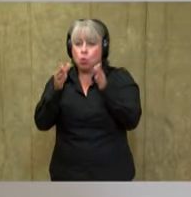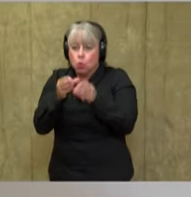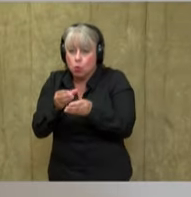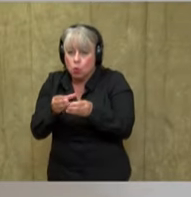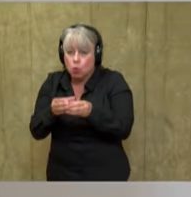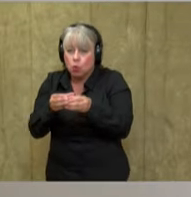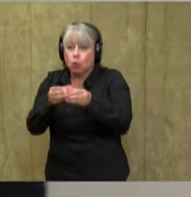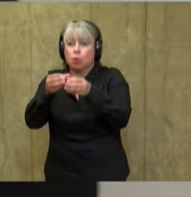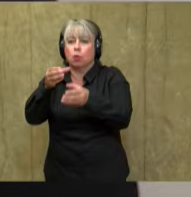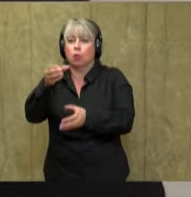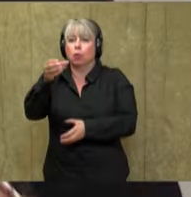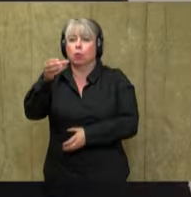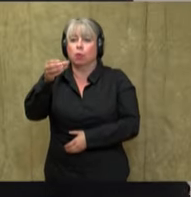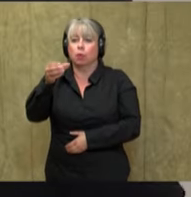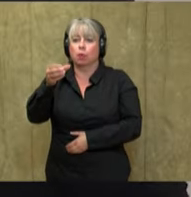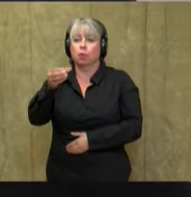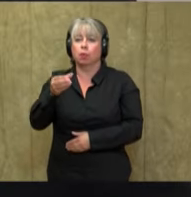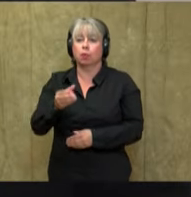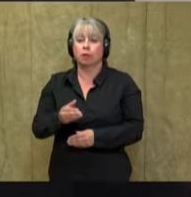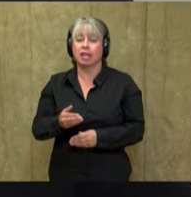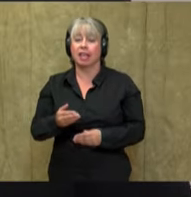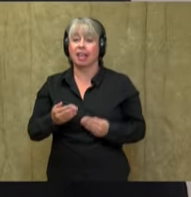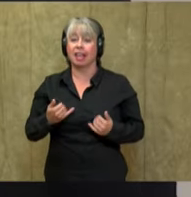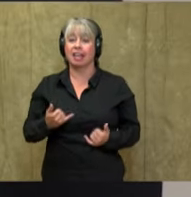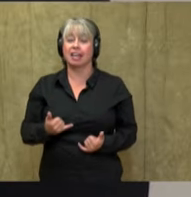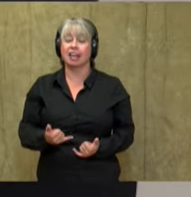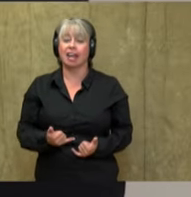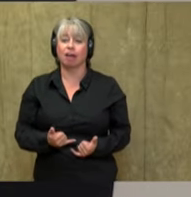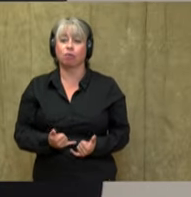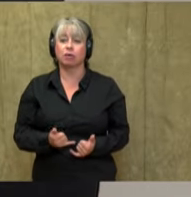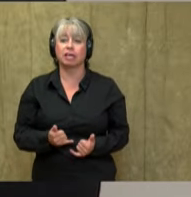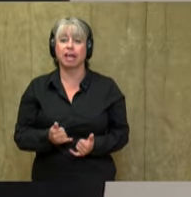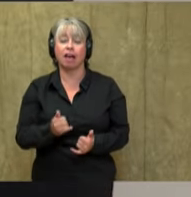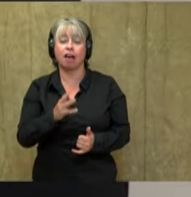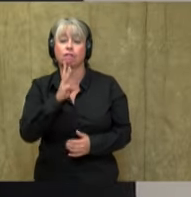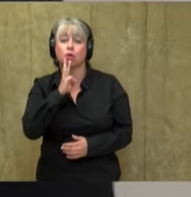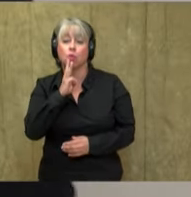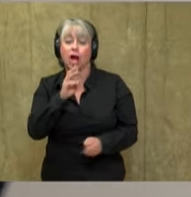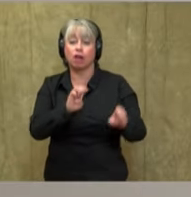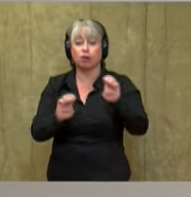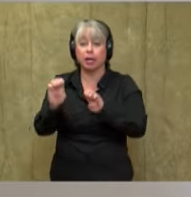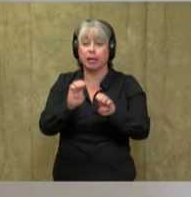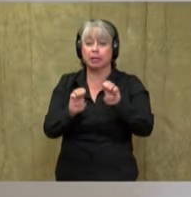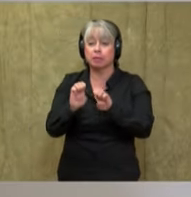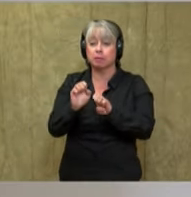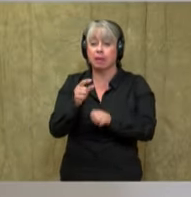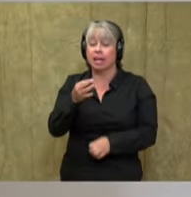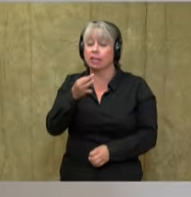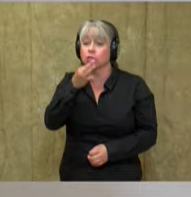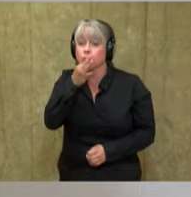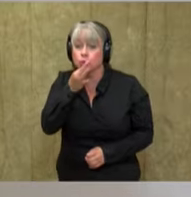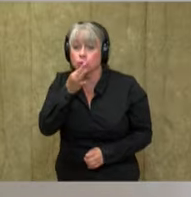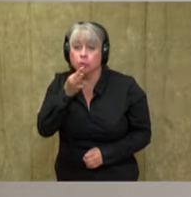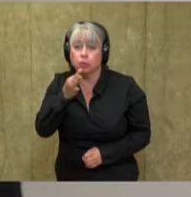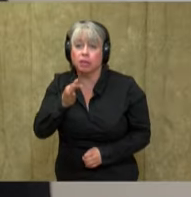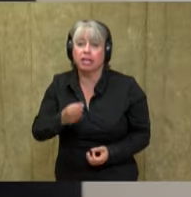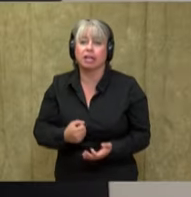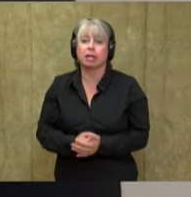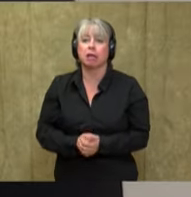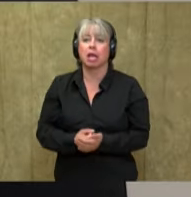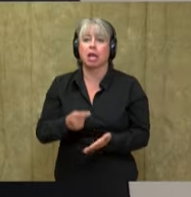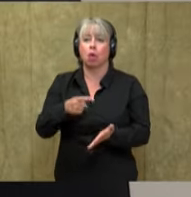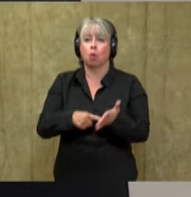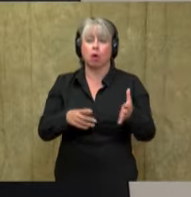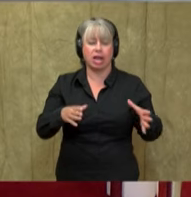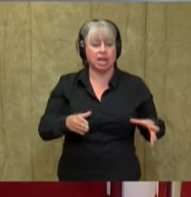cylinders, and we're gonna have a water experiment in just a second. But before we do that, let's look and see what a